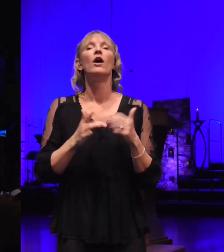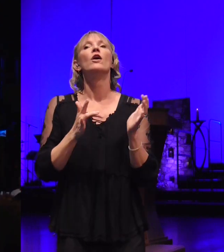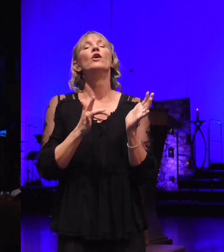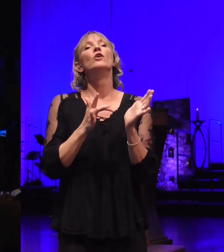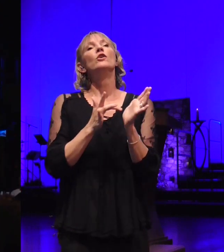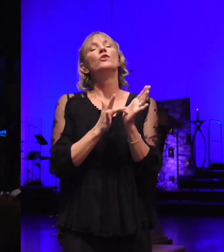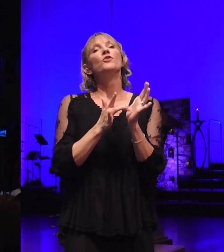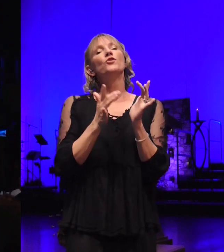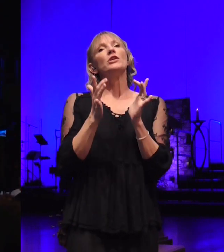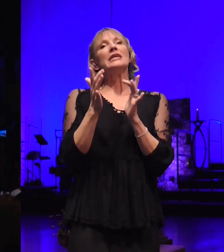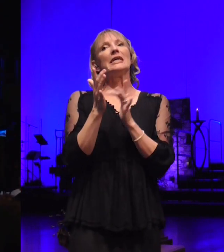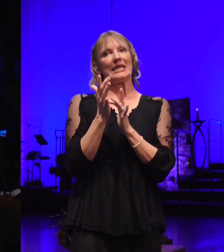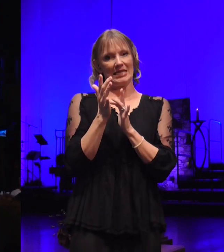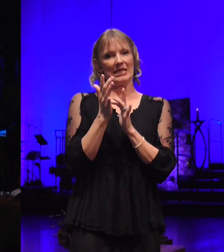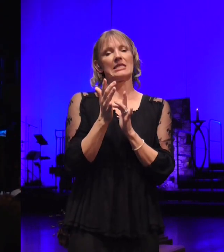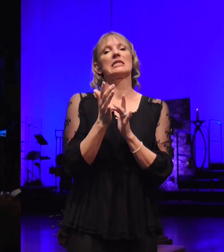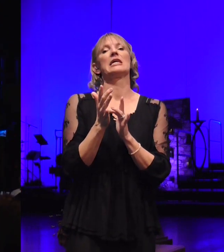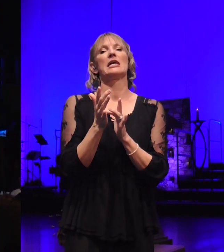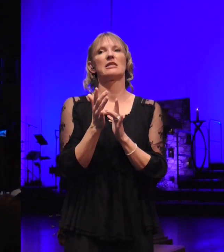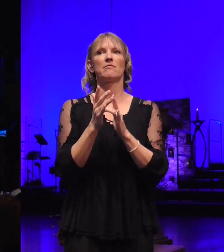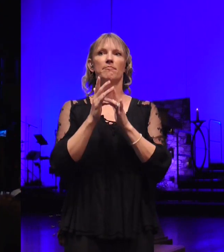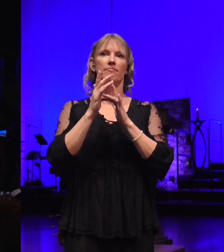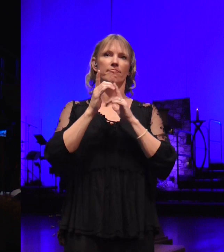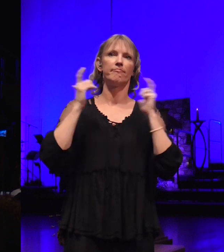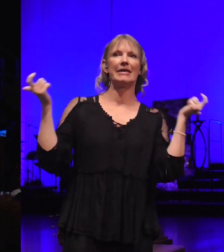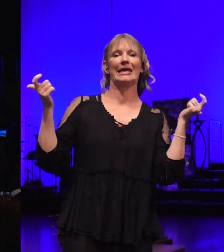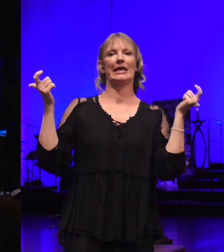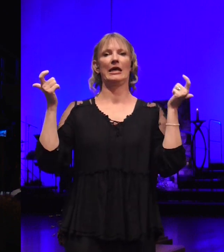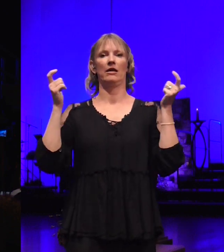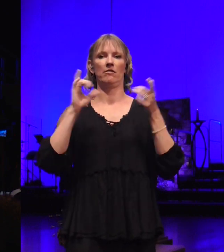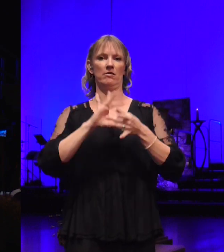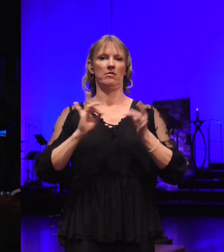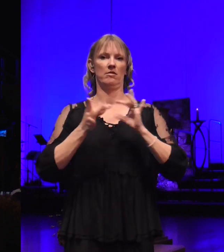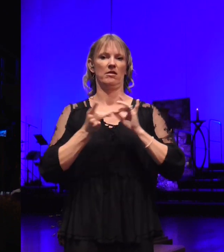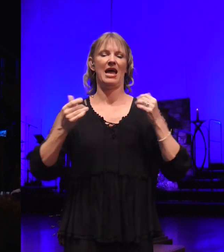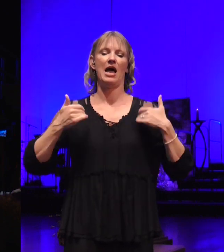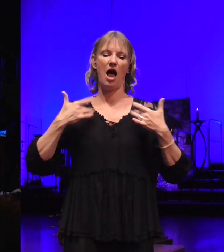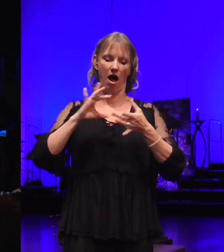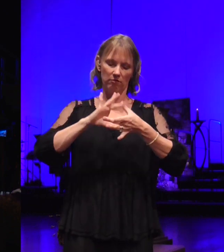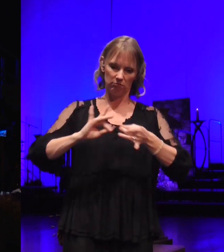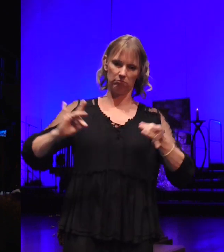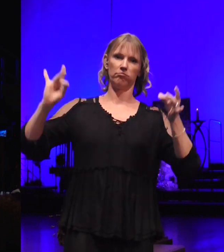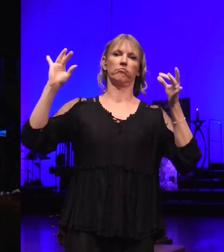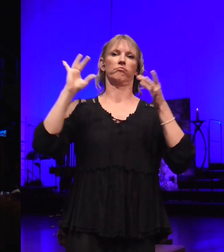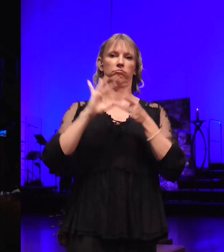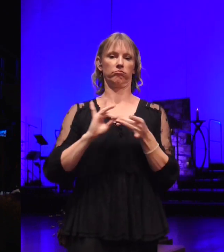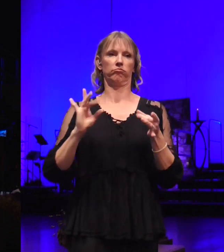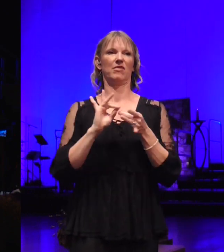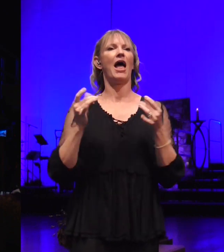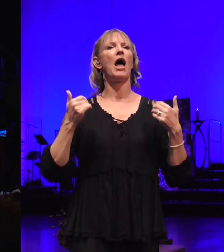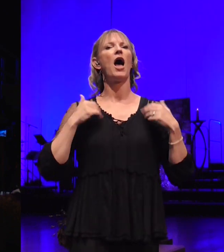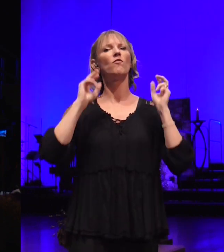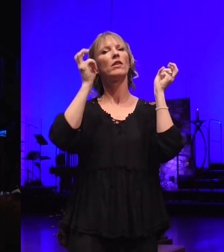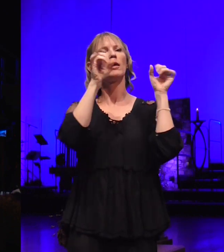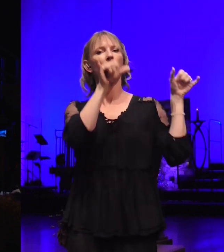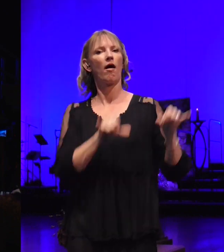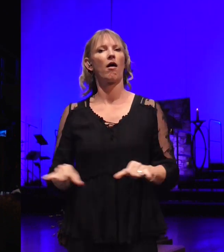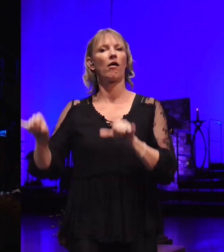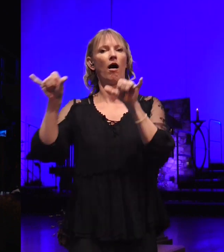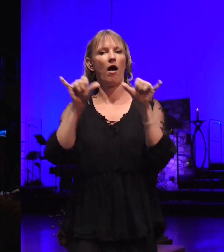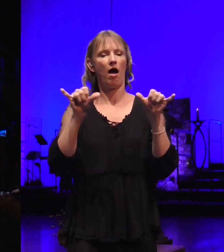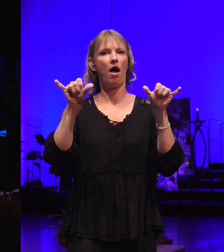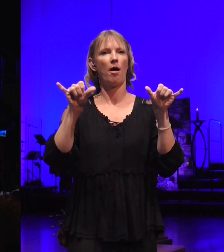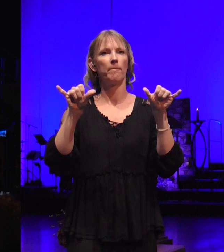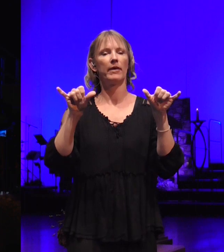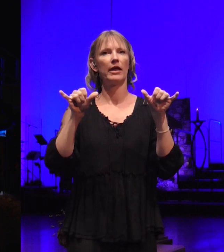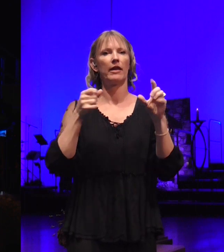Jesus' larger parables, the ones that have narrative, tend to have a common theme in terms